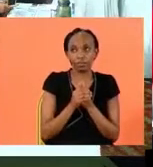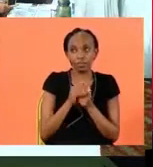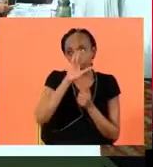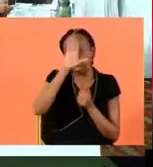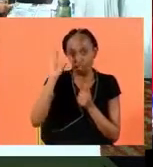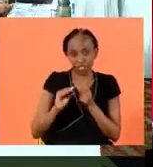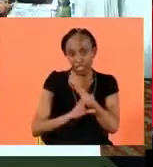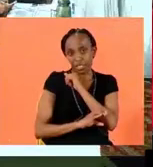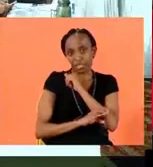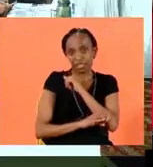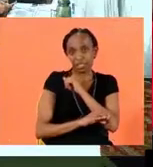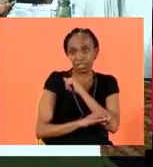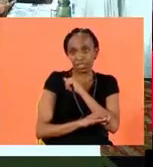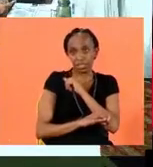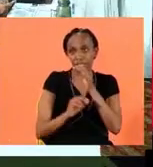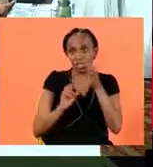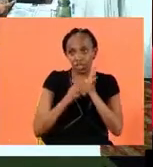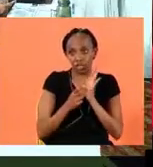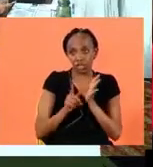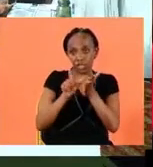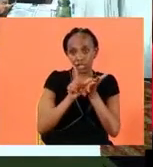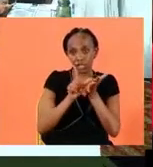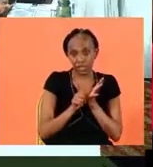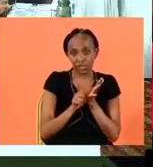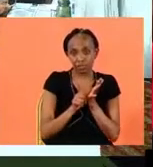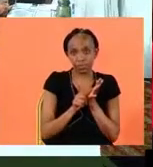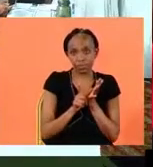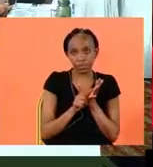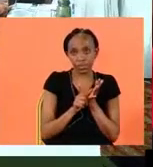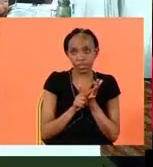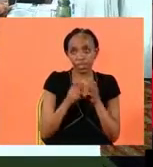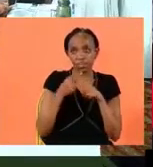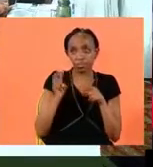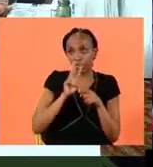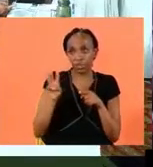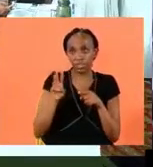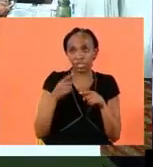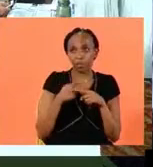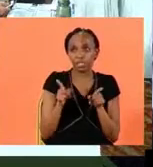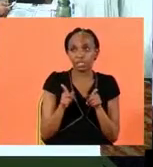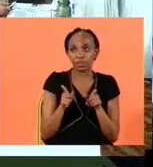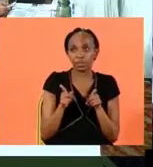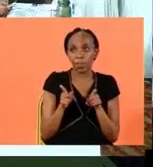African countries contract debts in the West instead of